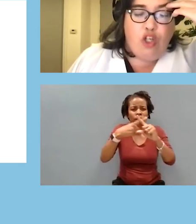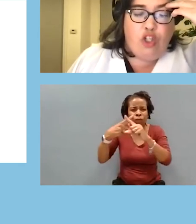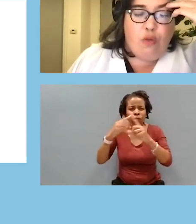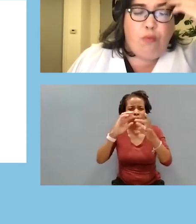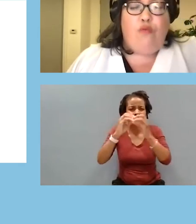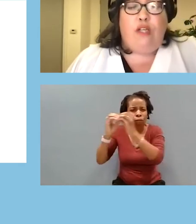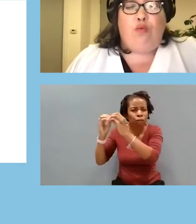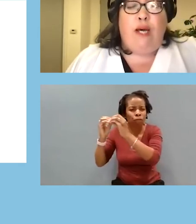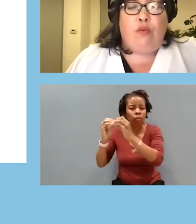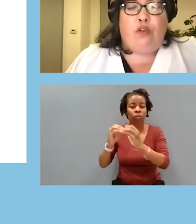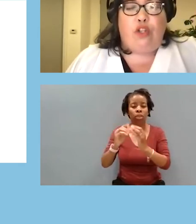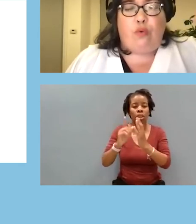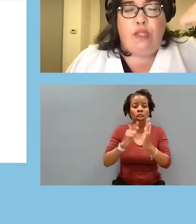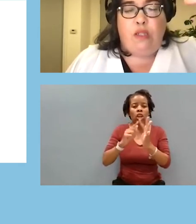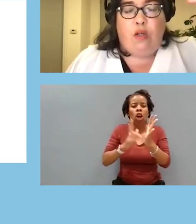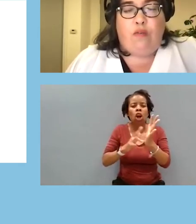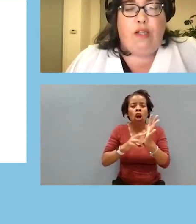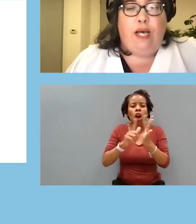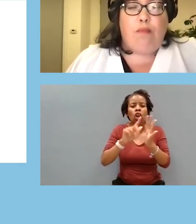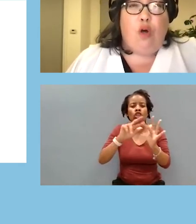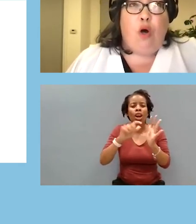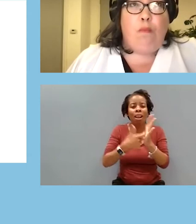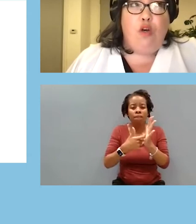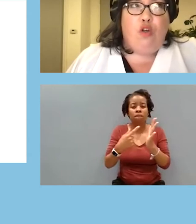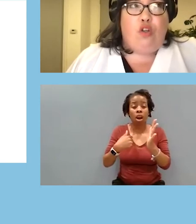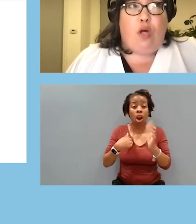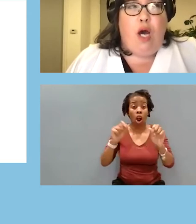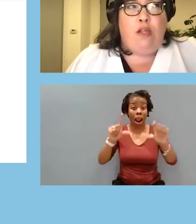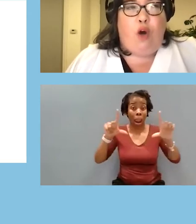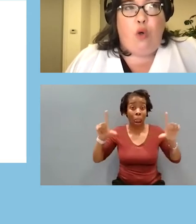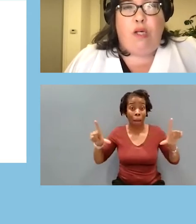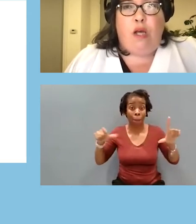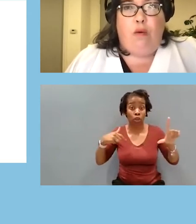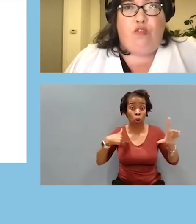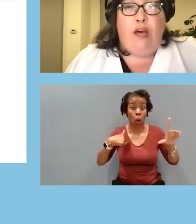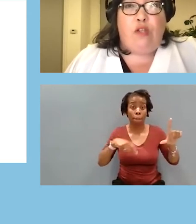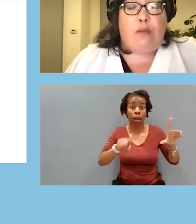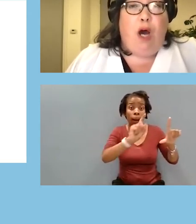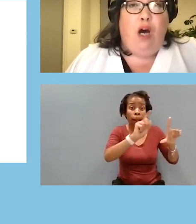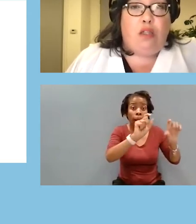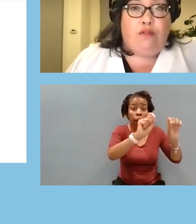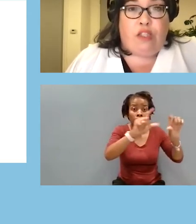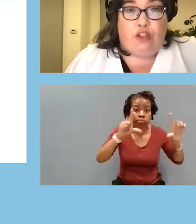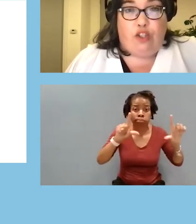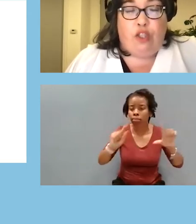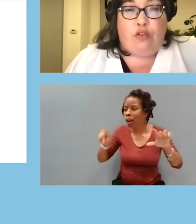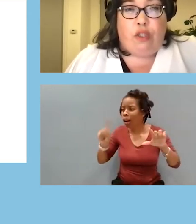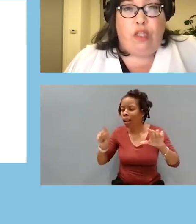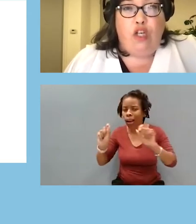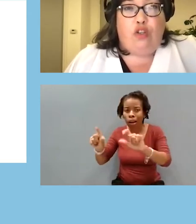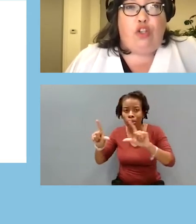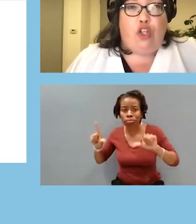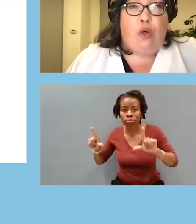of moving around on the screen of her laptop to kind of open up various parts of the